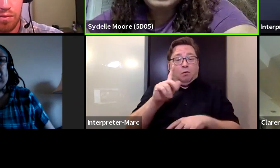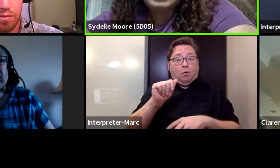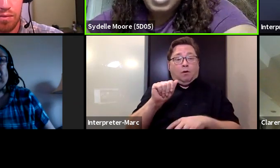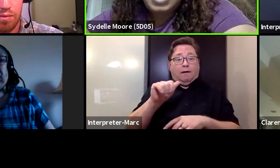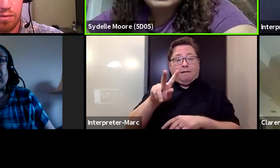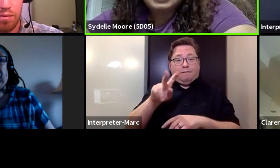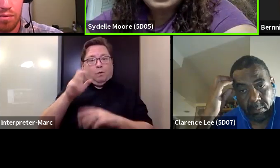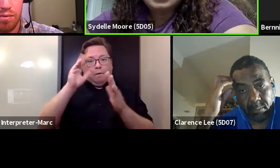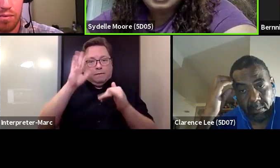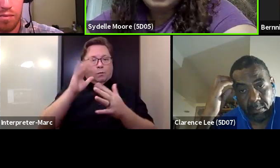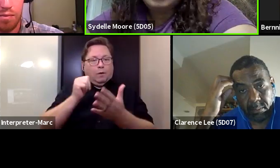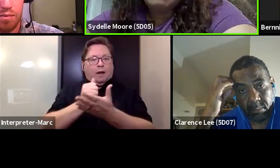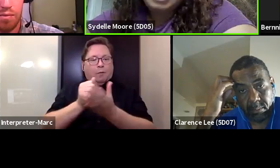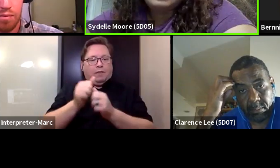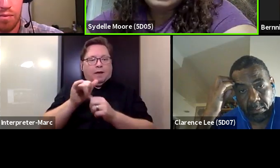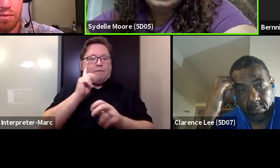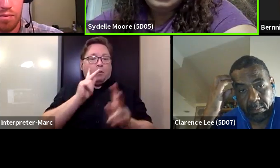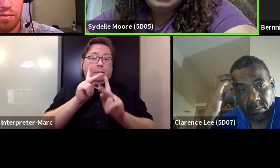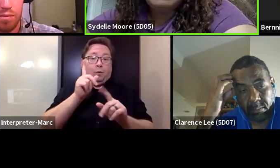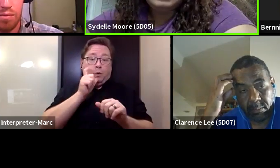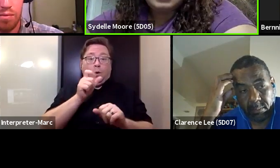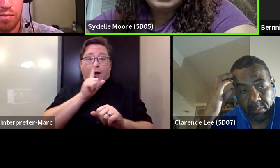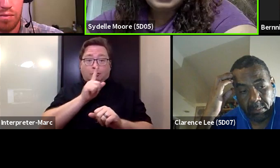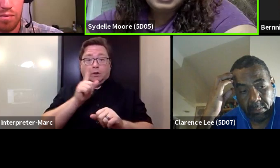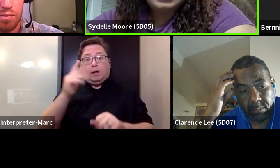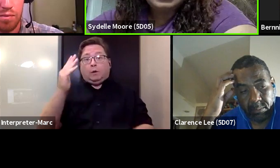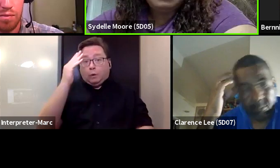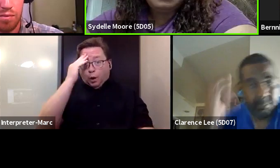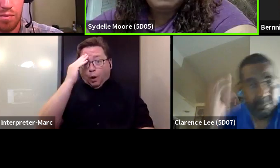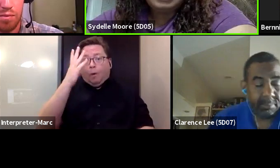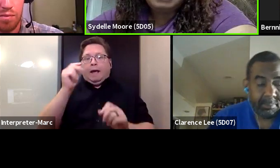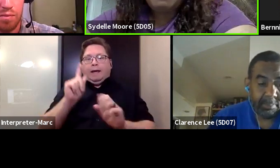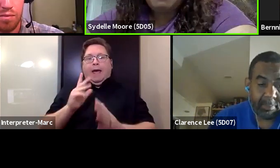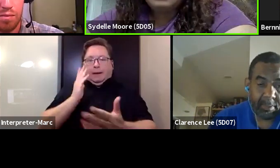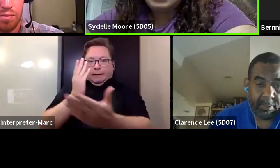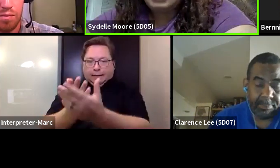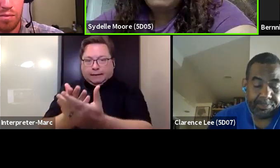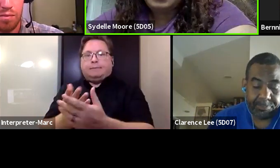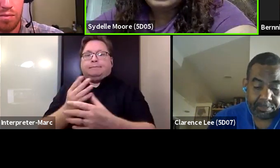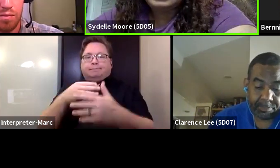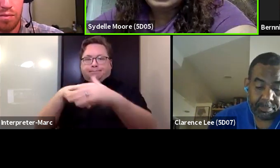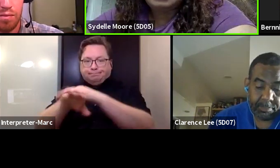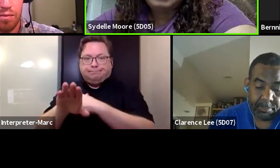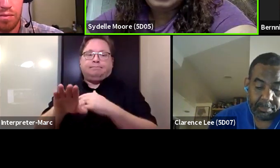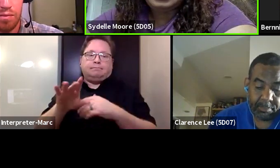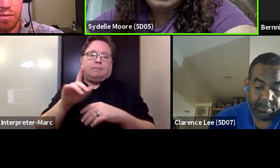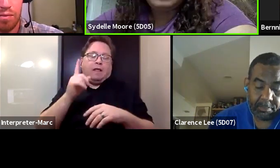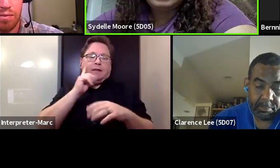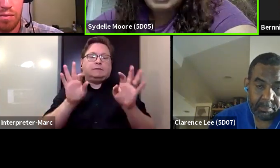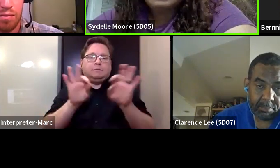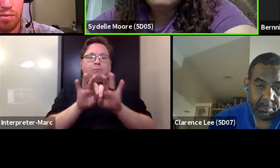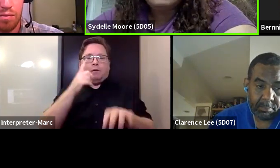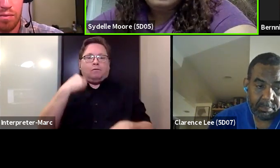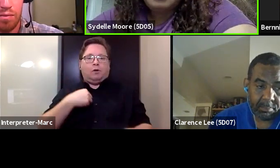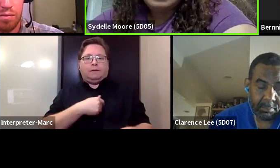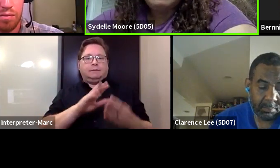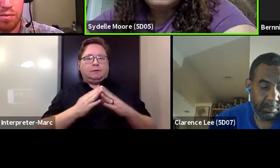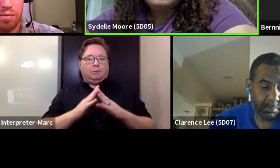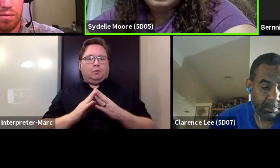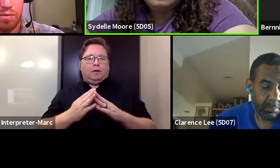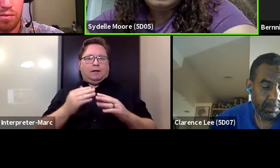can actually access it and know about it. And so I think that that's a really important thing for us as a community. For a lot of